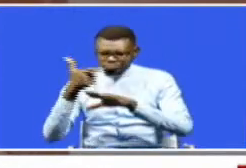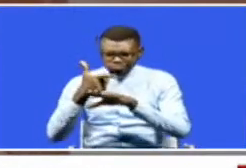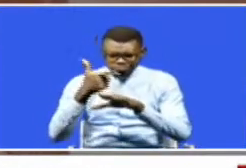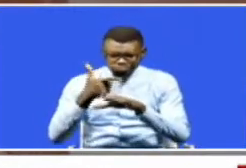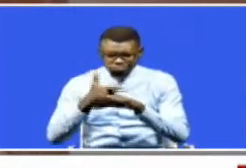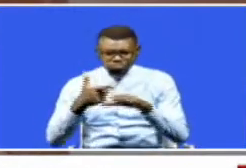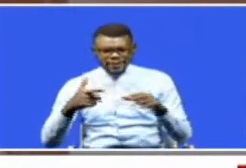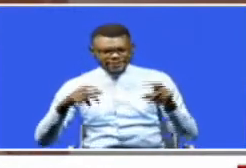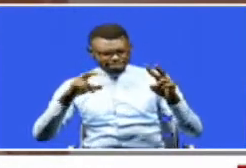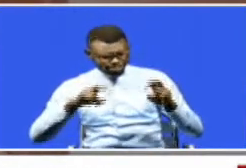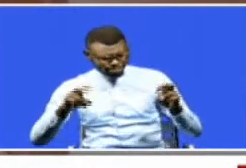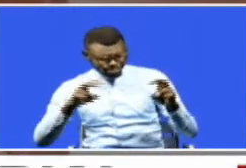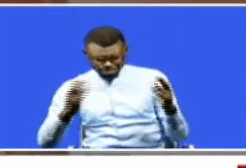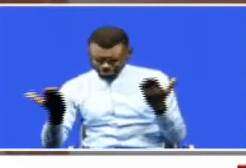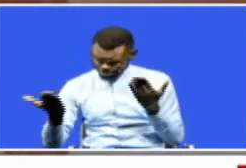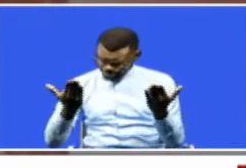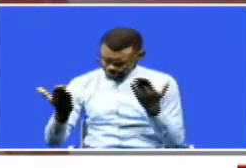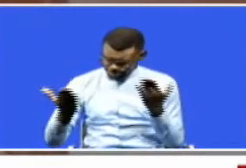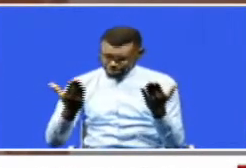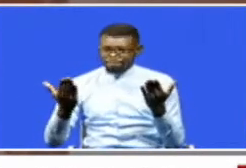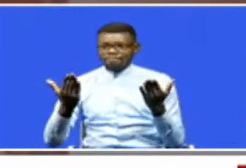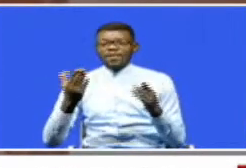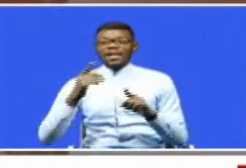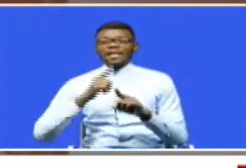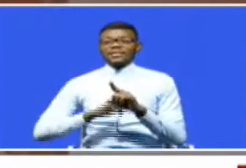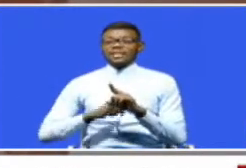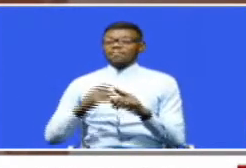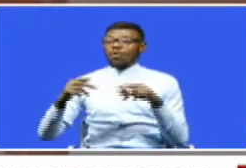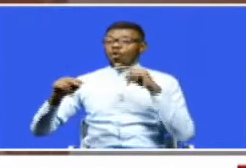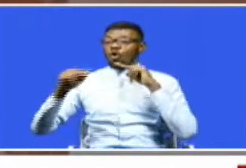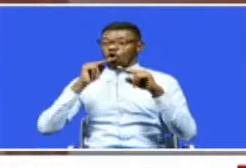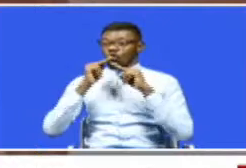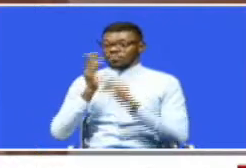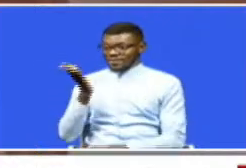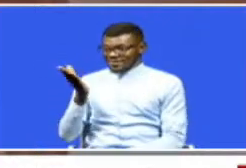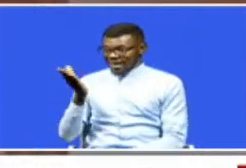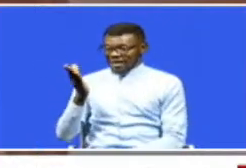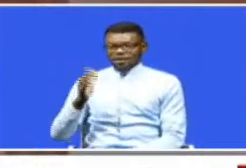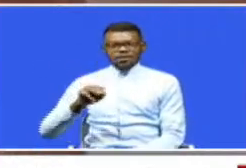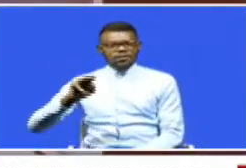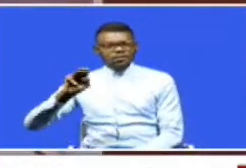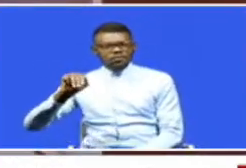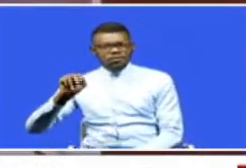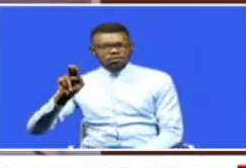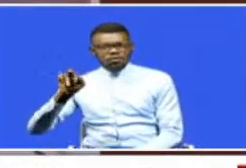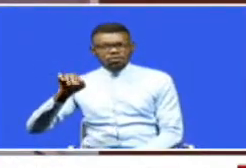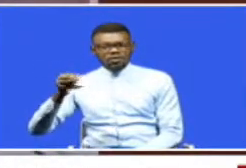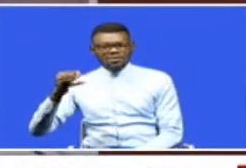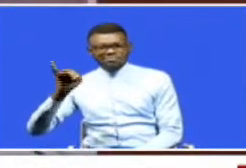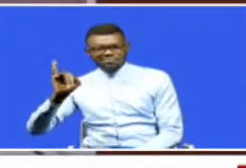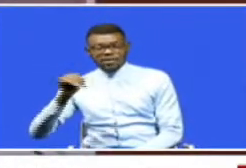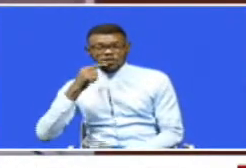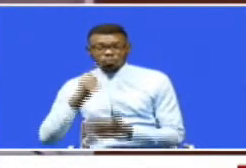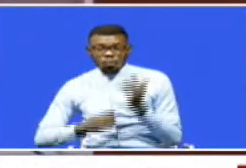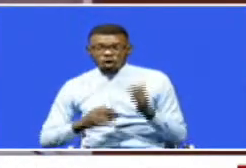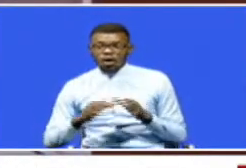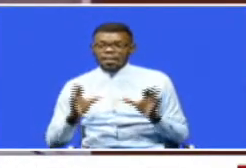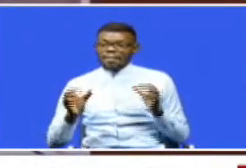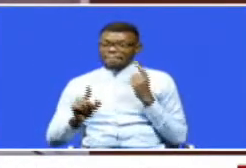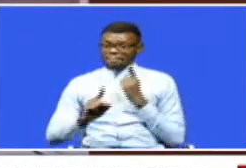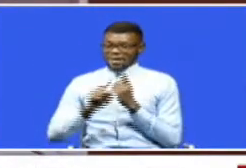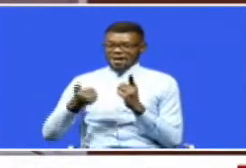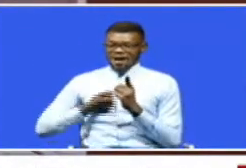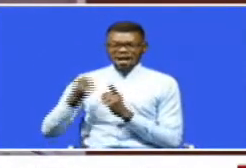that was obtained from the alleged scene of crime. Murimi had previously told police he met the deceased Velvine Nungari at